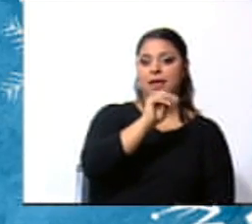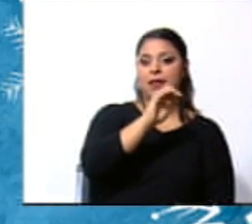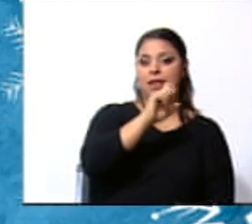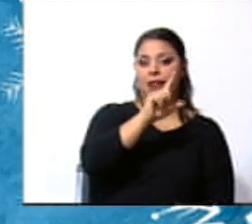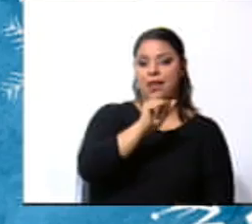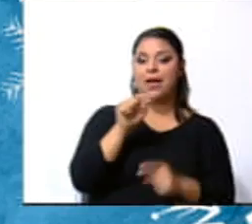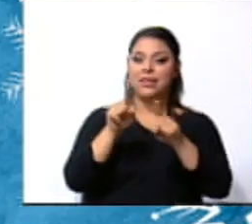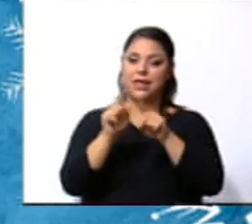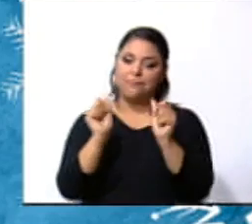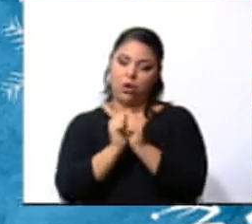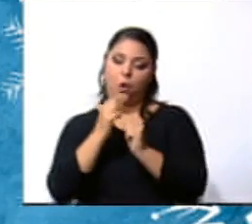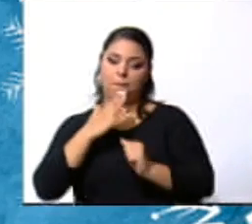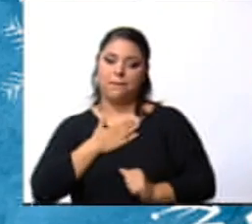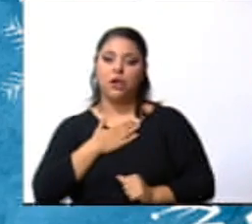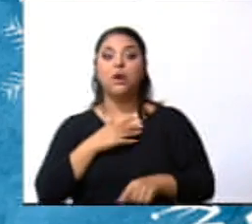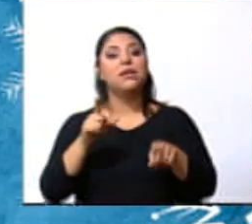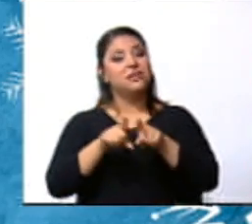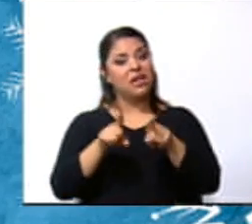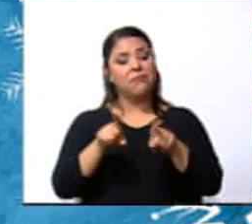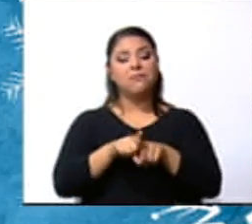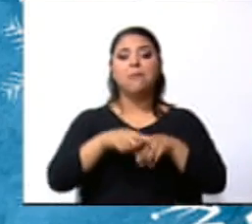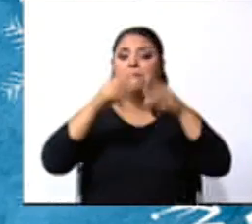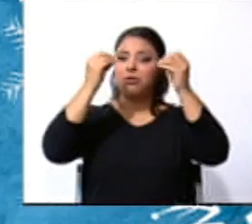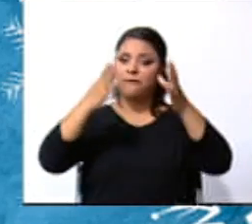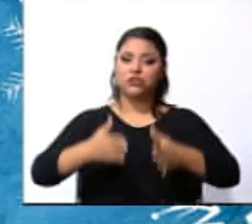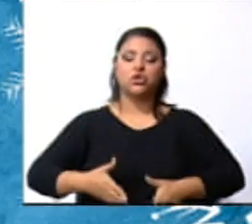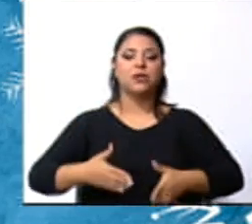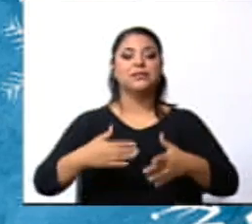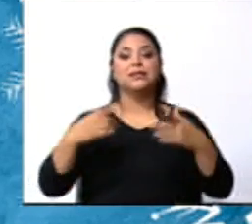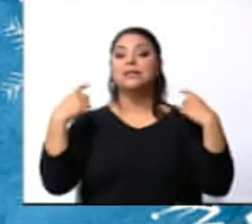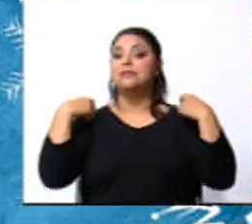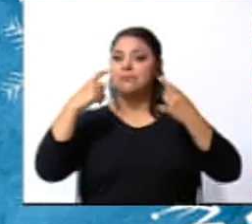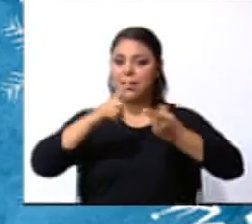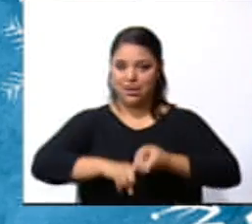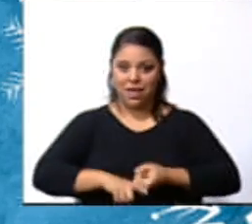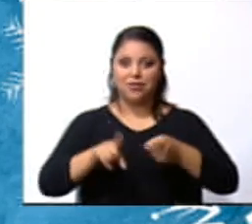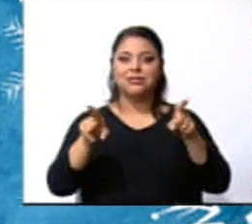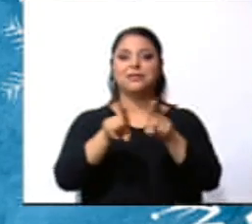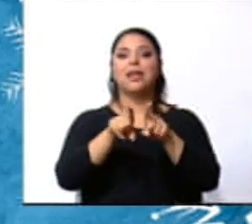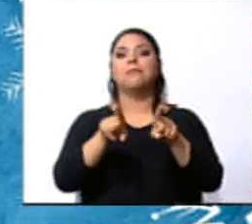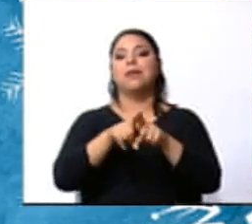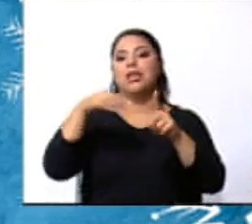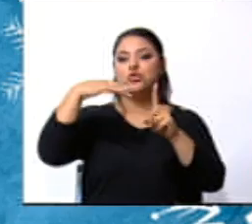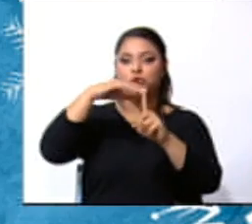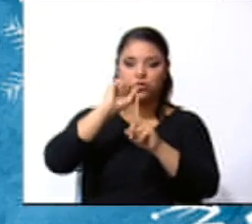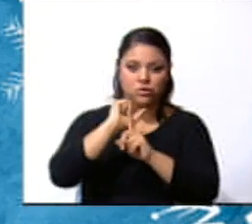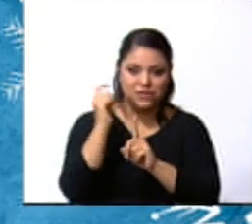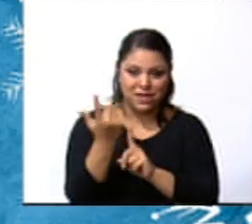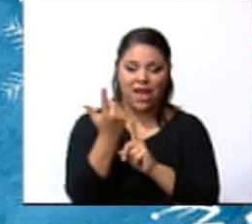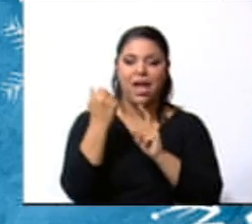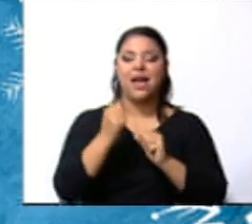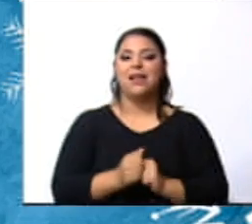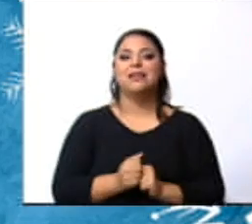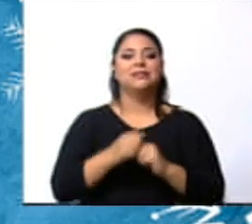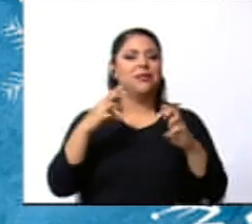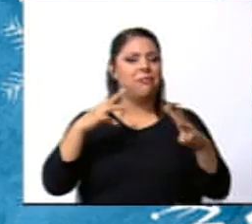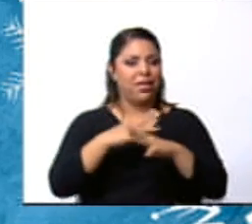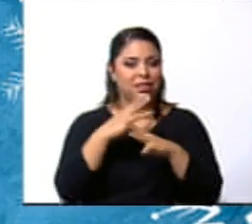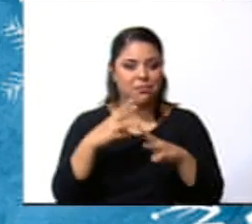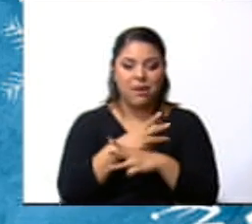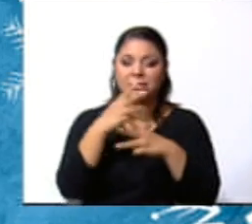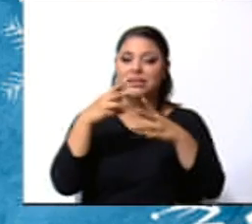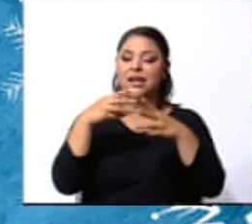thank also the Spanish teachers from Learning at Home, the social studies teachers, the